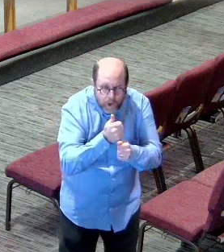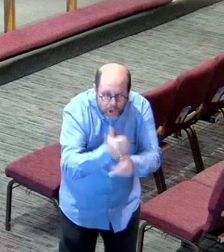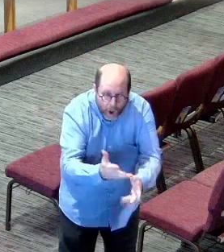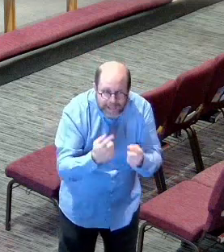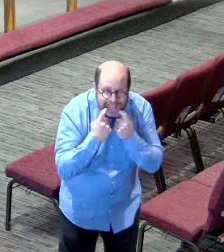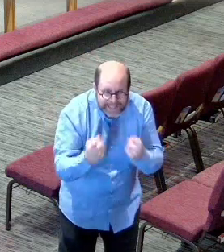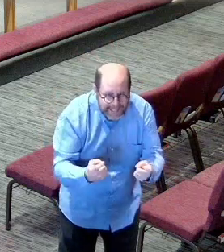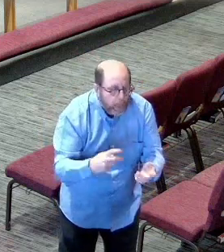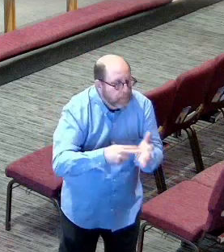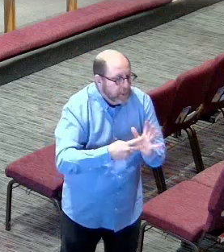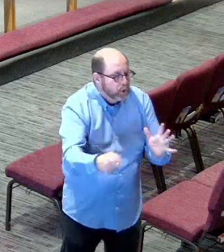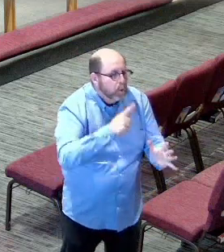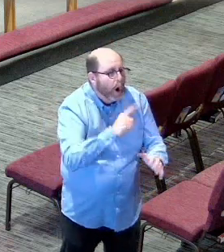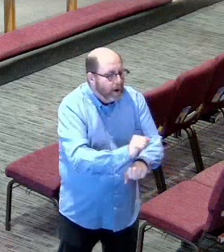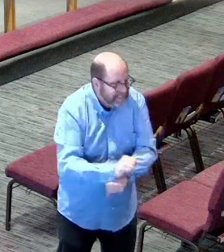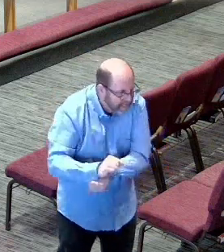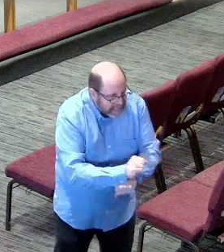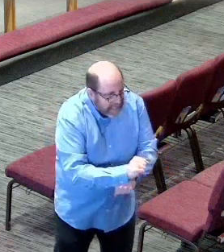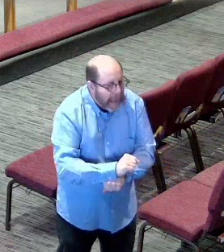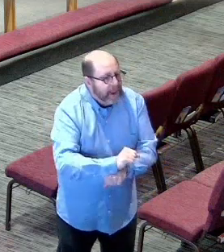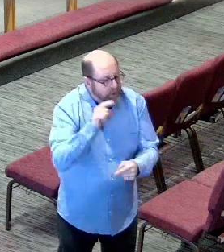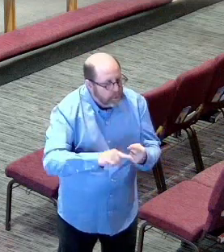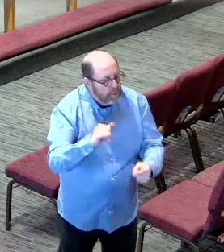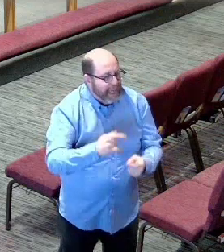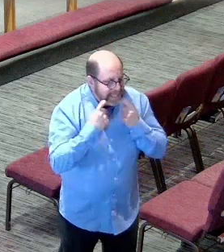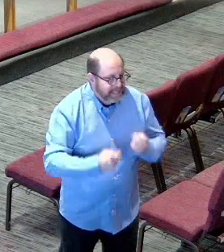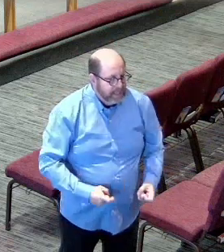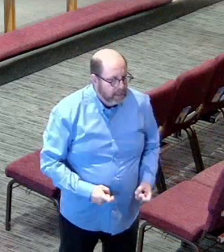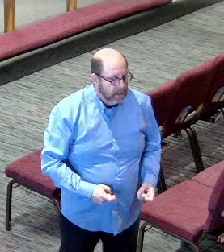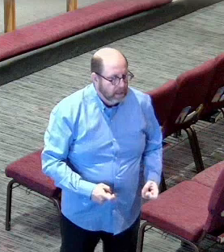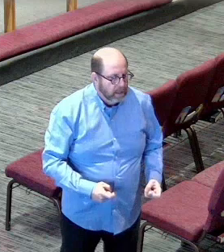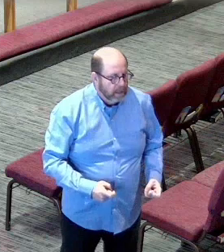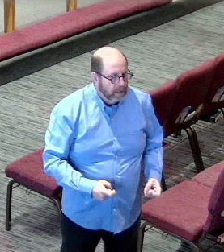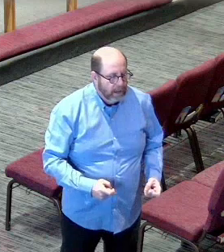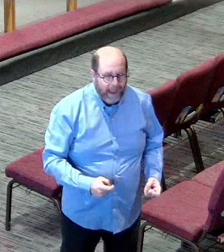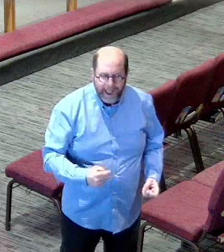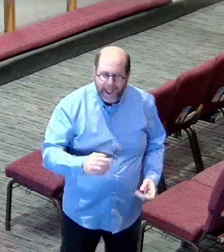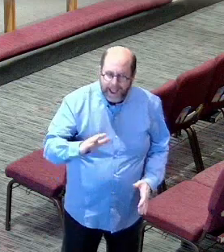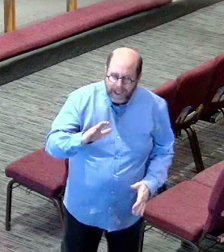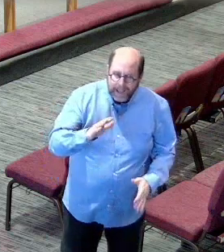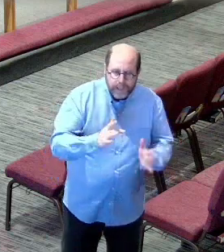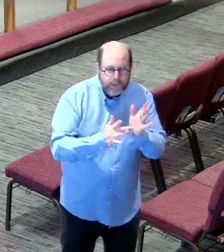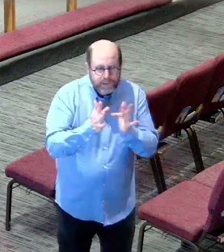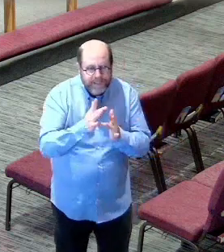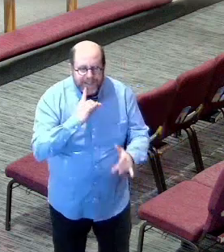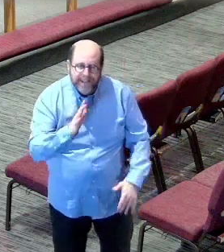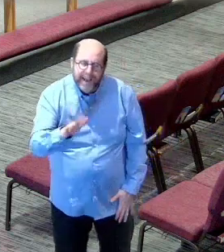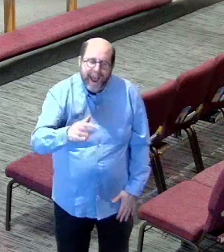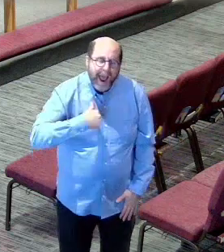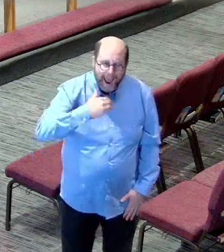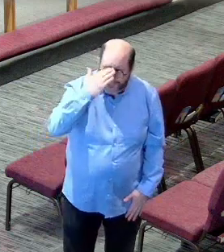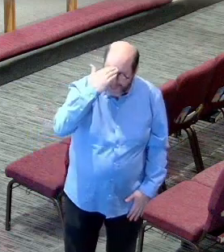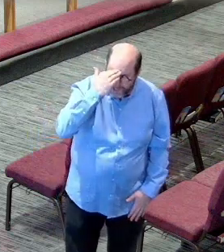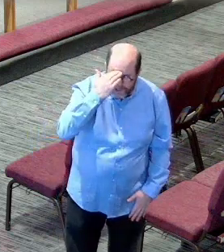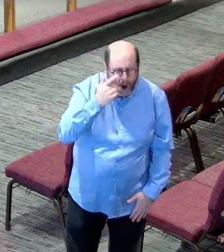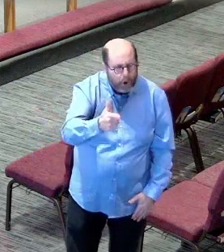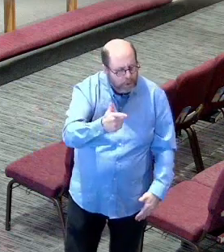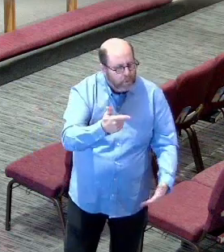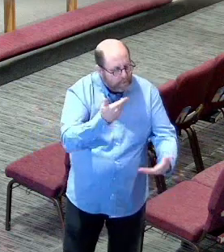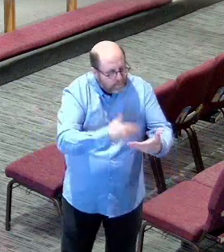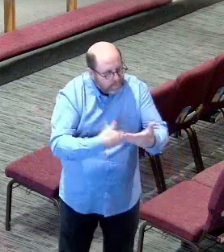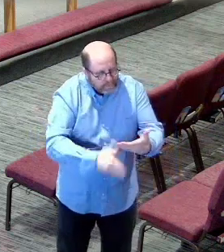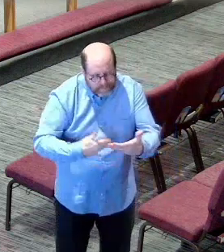is a slave to sin. I know that you are offspring of Abraham, yet you seek to kill me because my